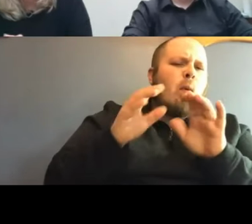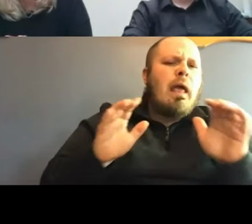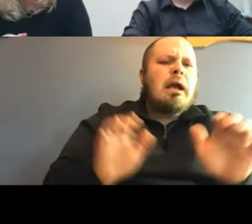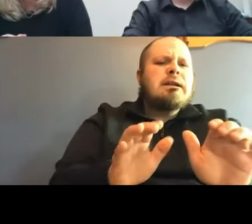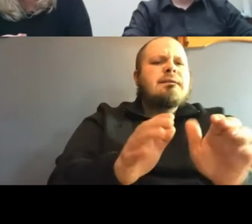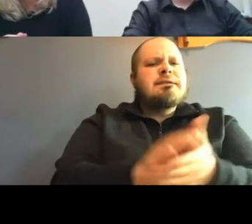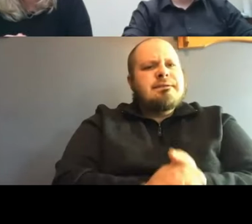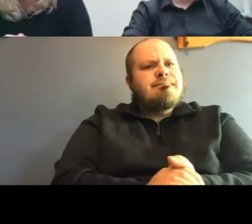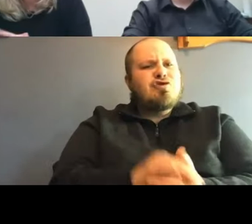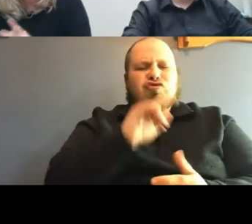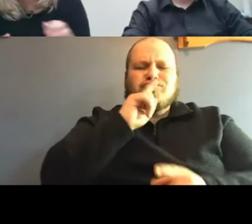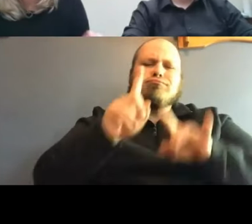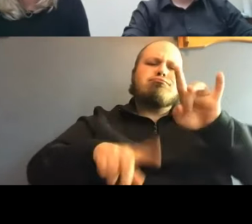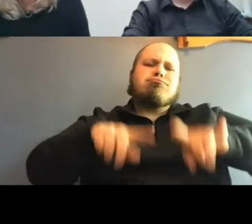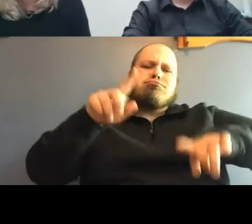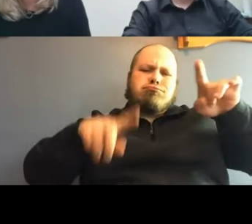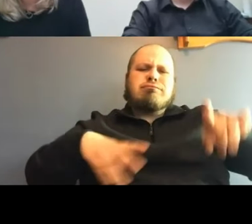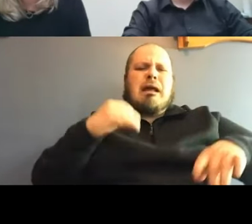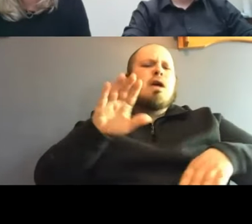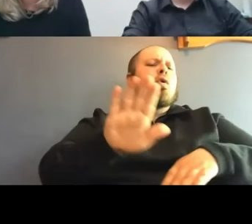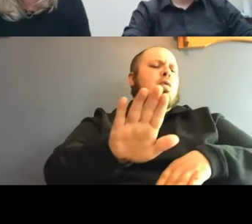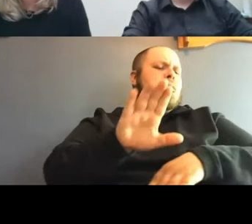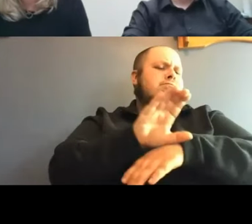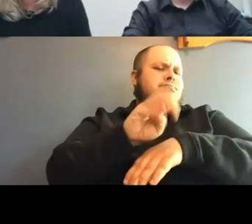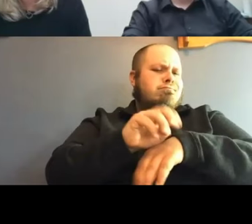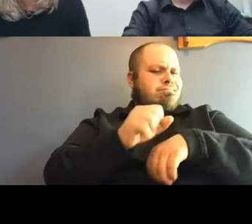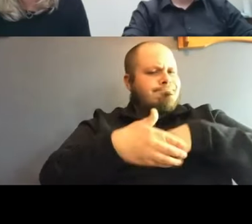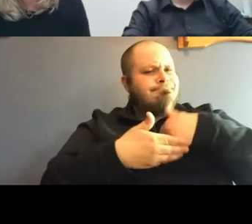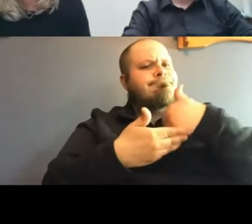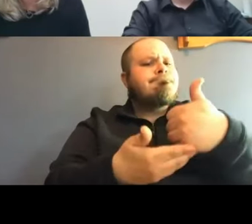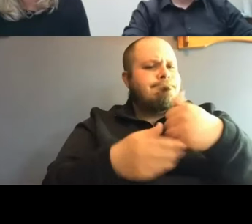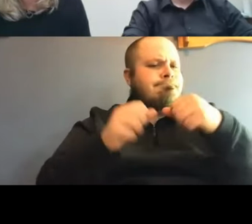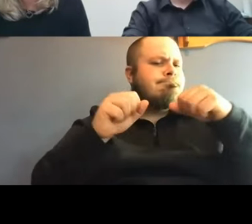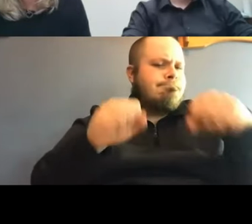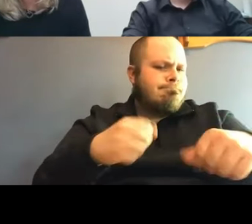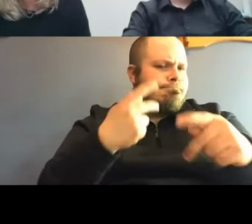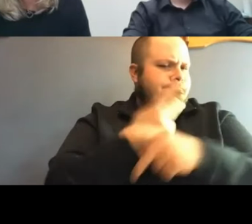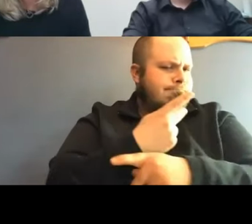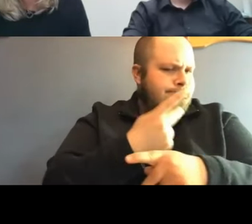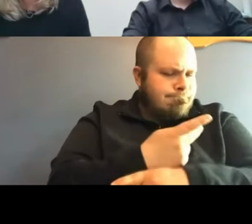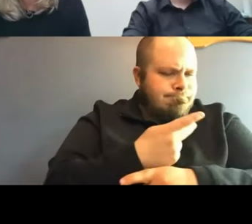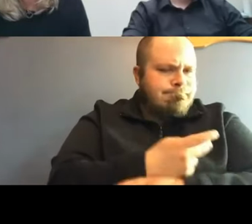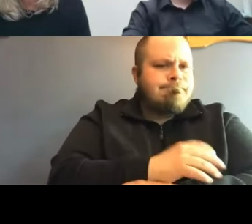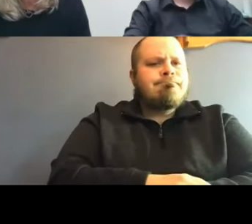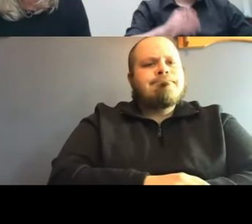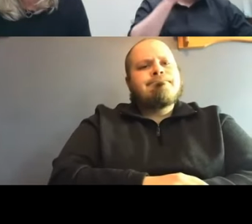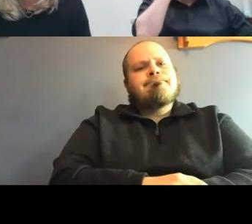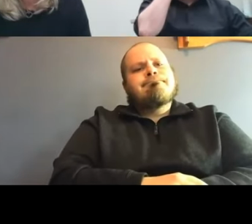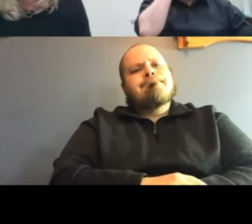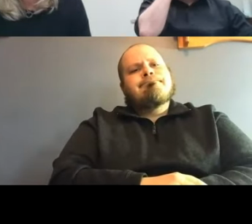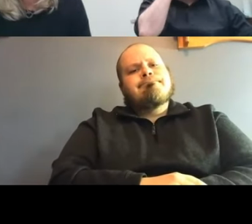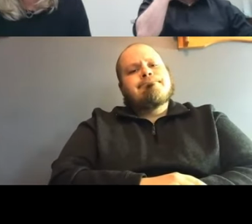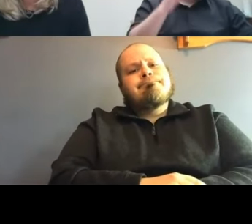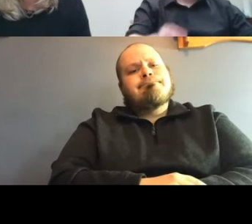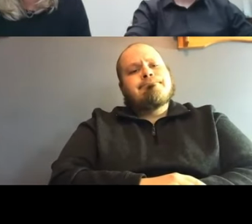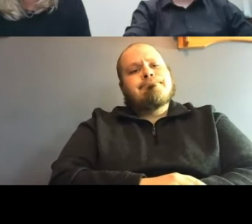there's a variety. And again, your case manager can help you figure that out.